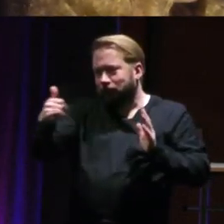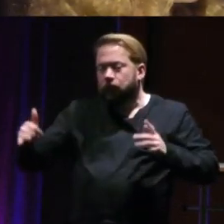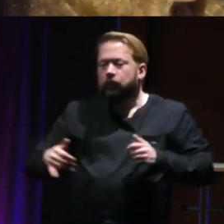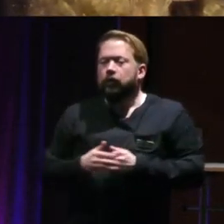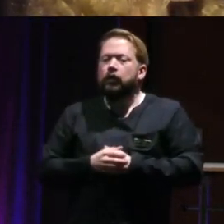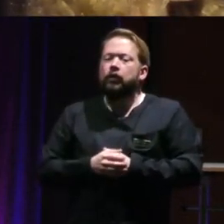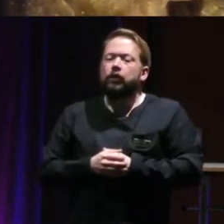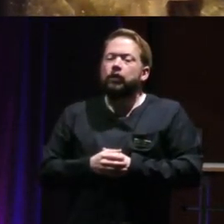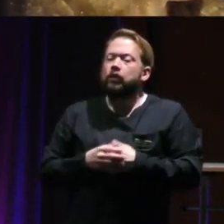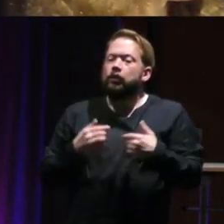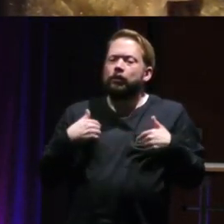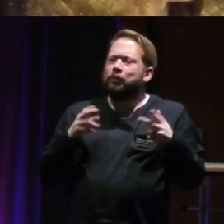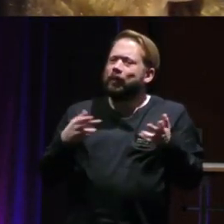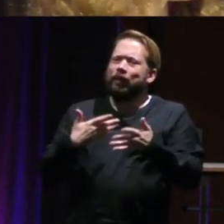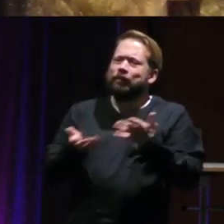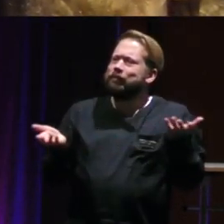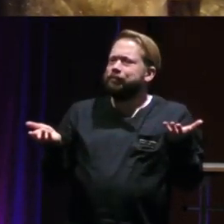a political,